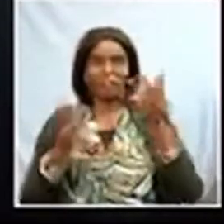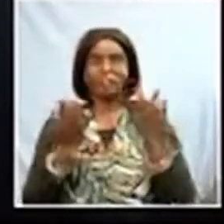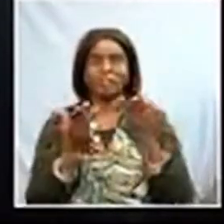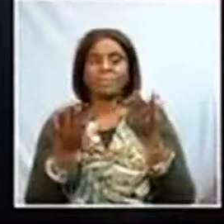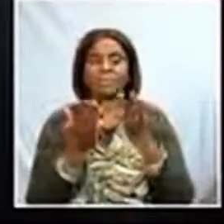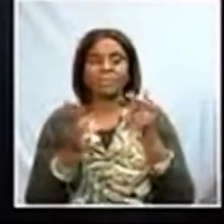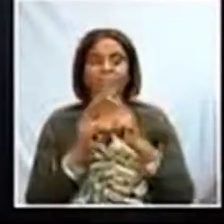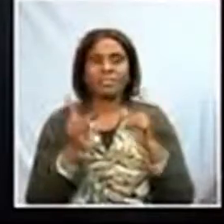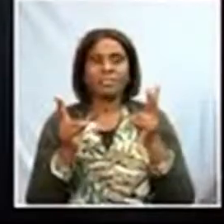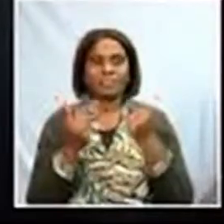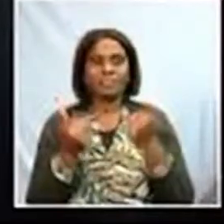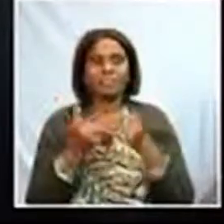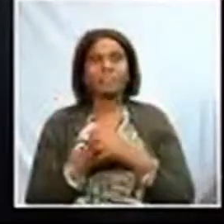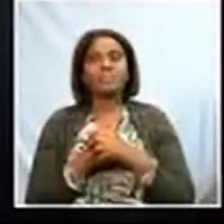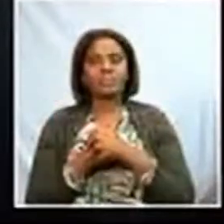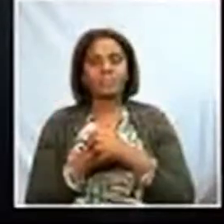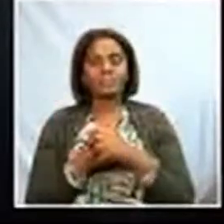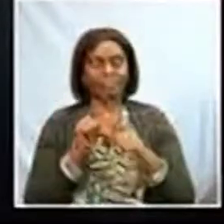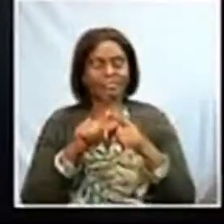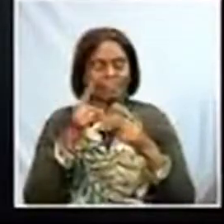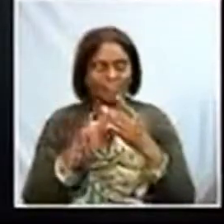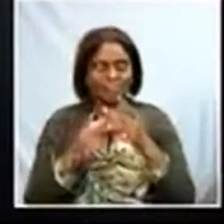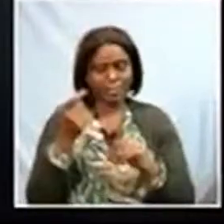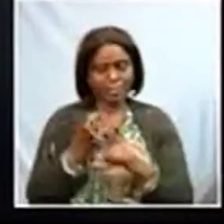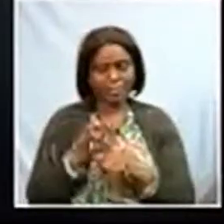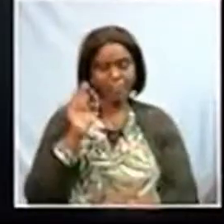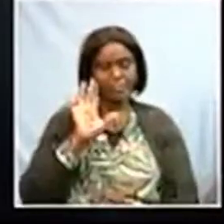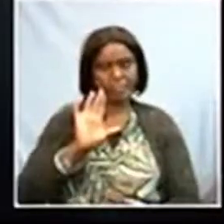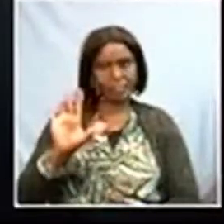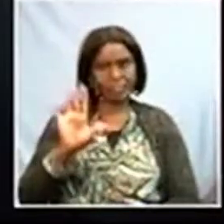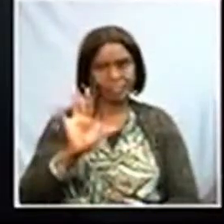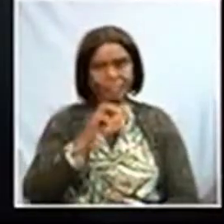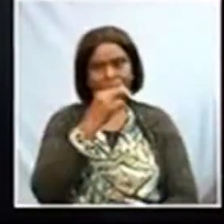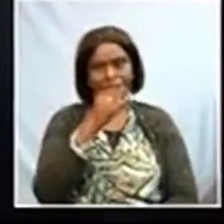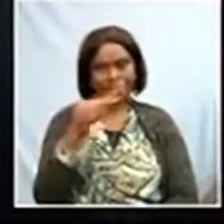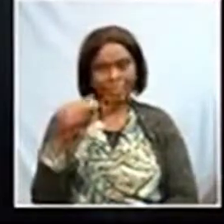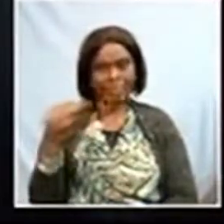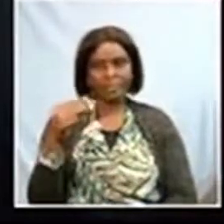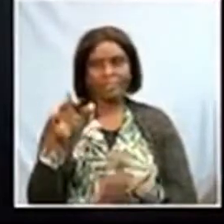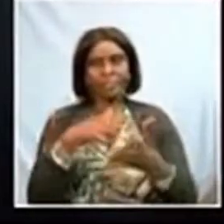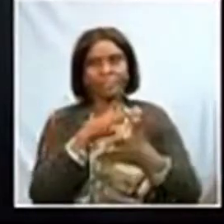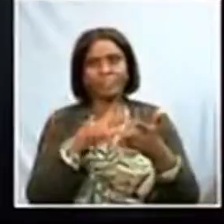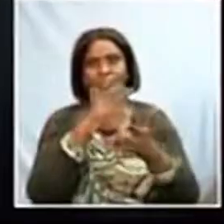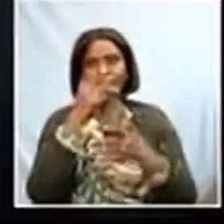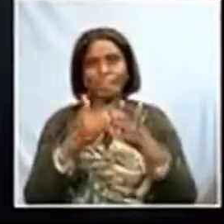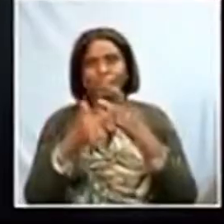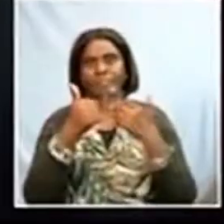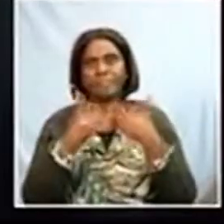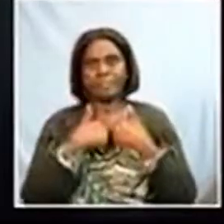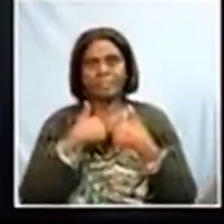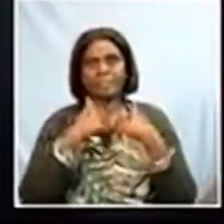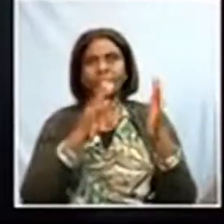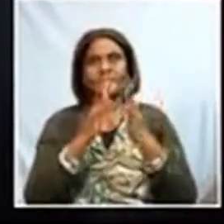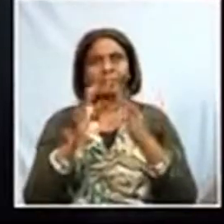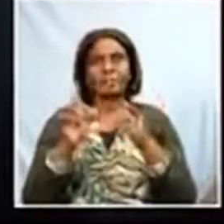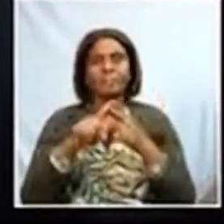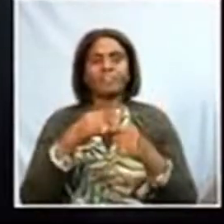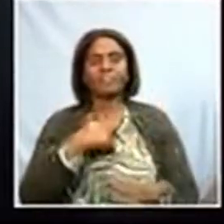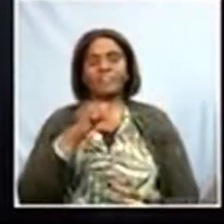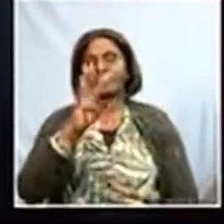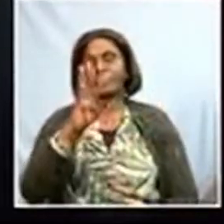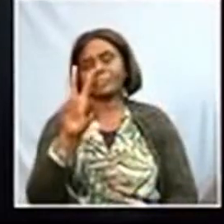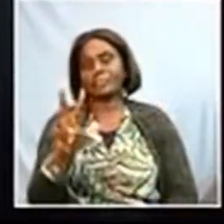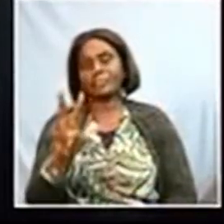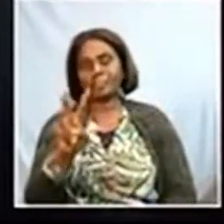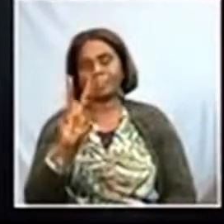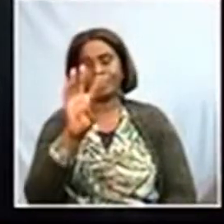So, yet from your material schedule, you're supposed to have 42